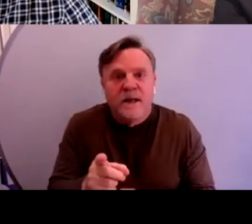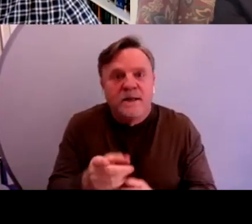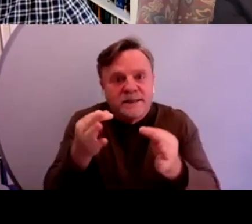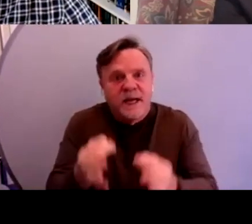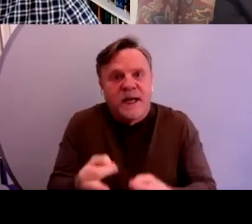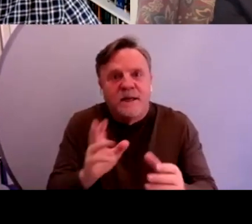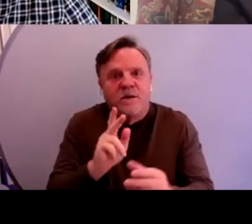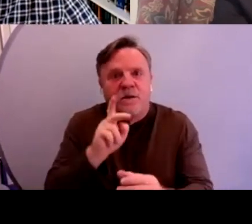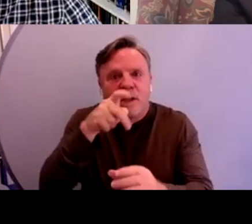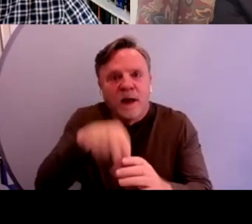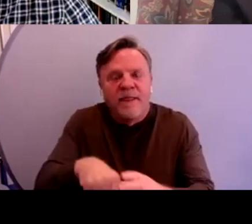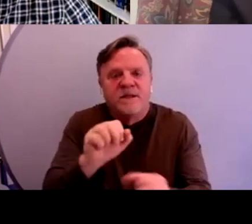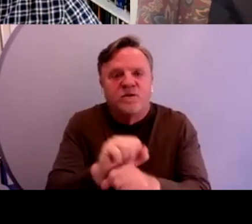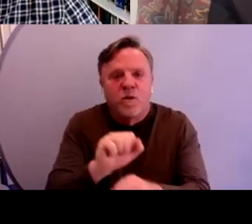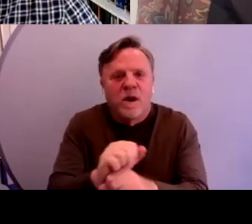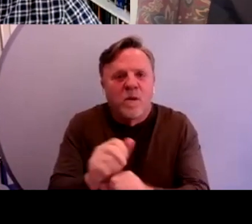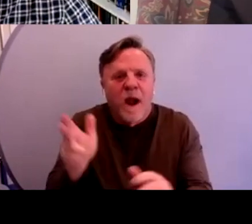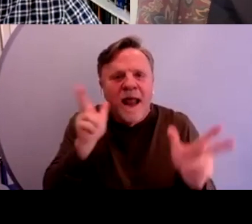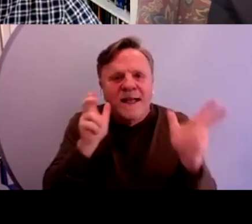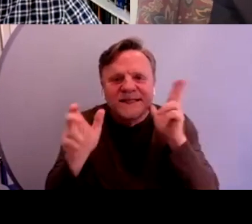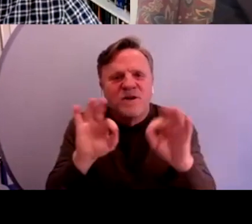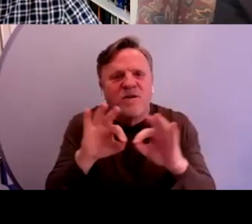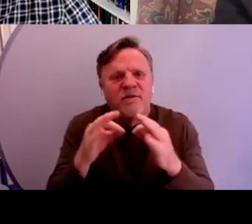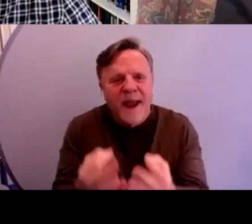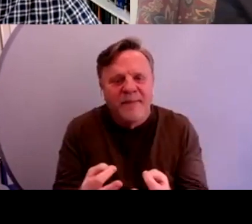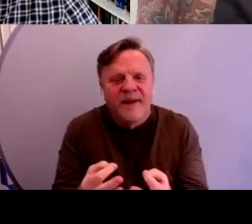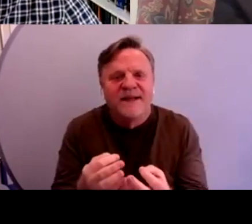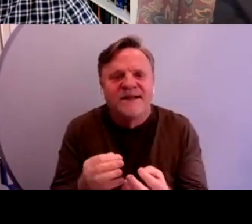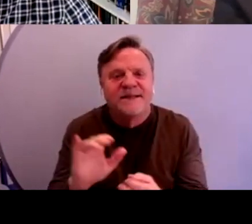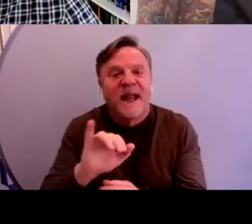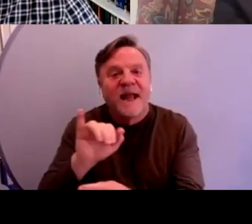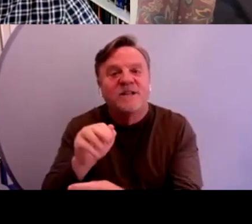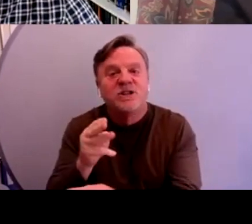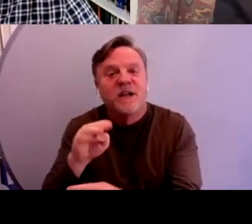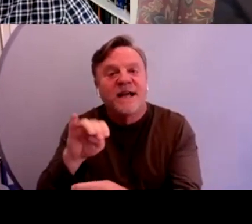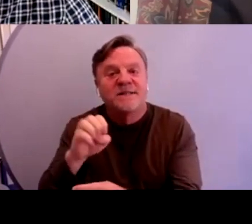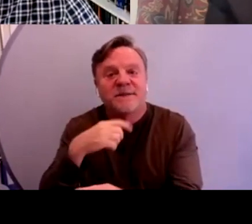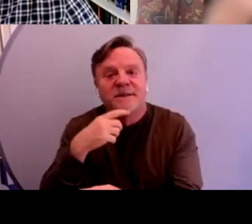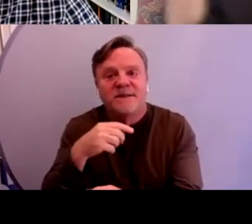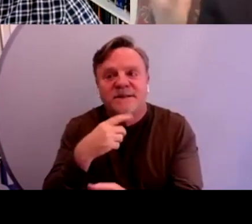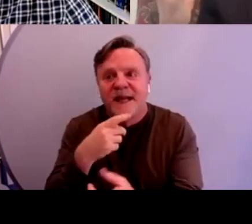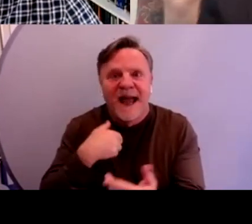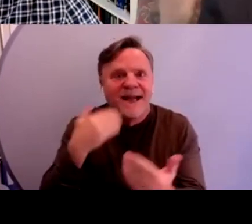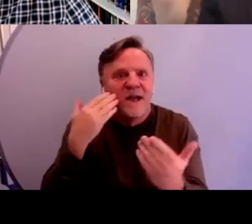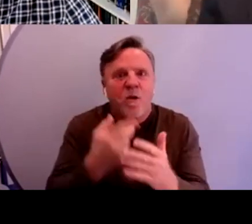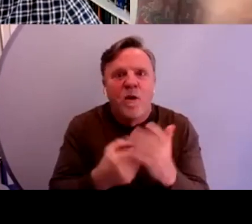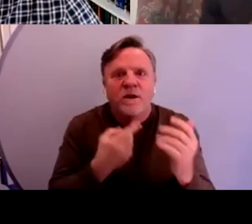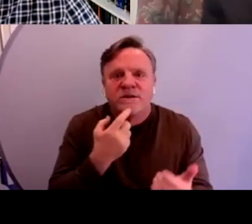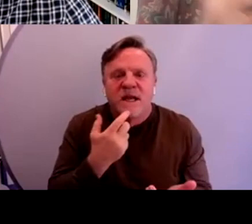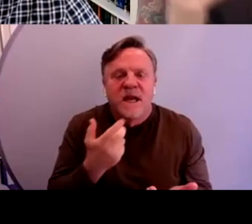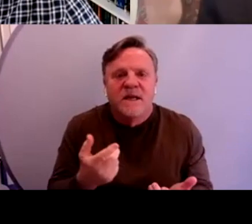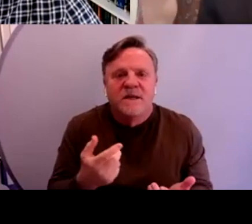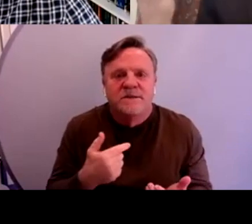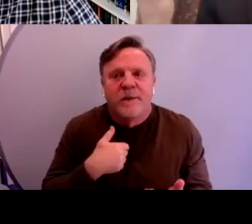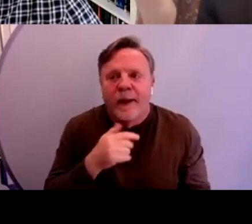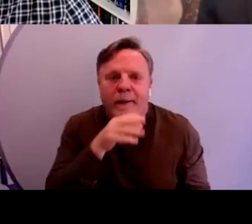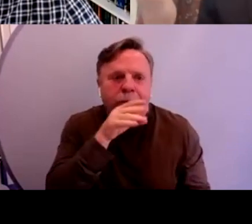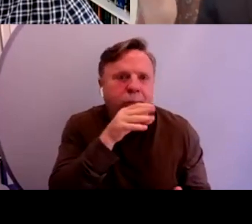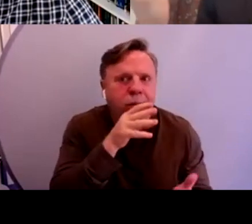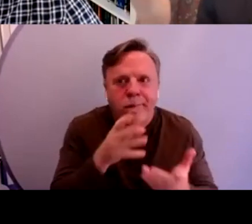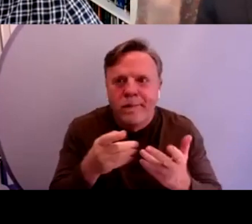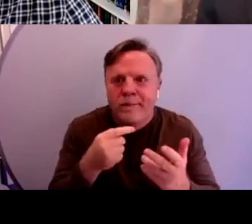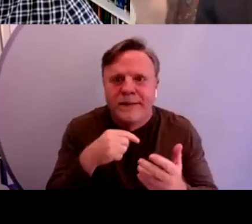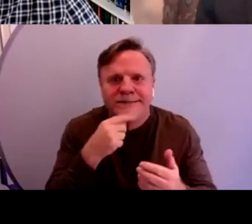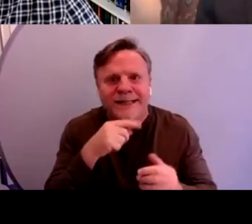families and saying, kind of like Jasmine said in her thing, I didn't know what to say. So I just sort of bumbled and said, can you tell me your